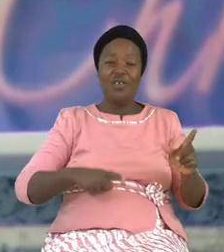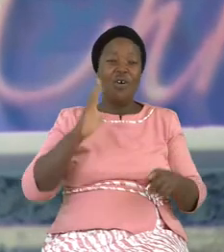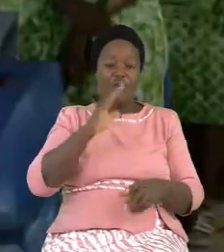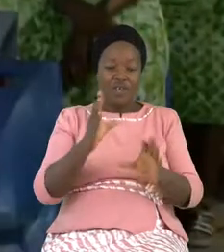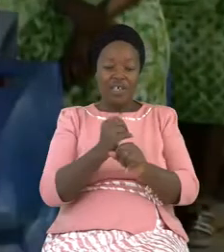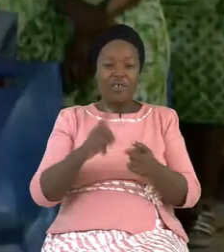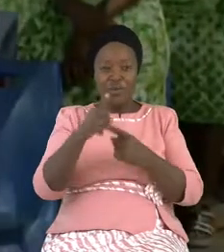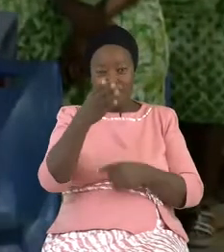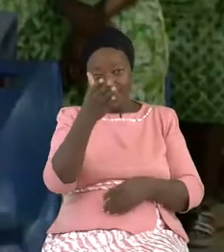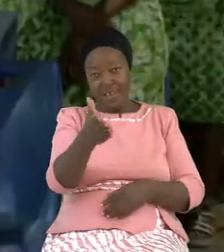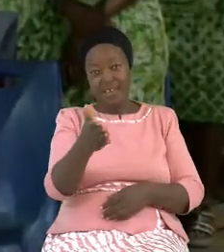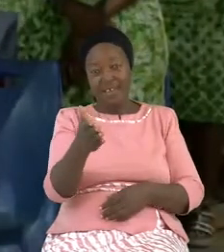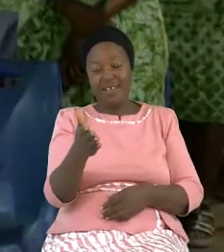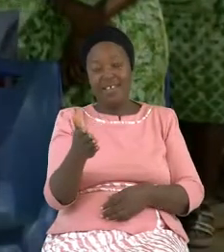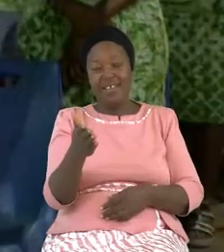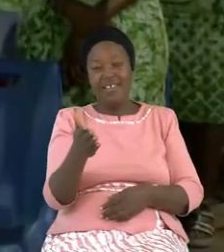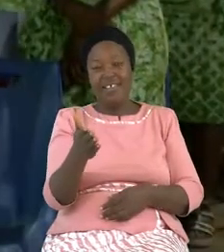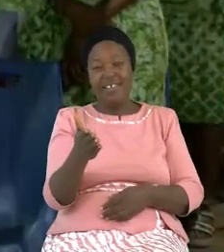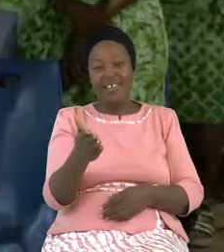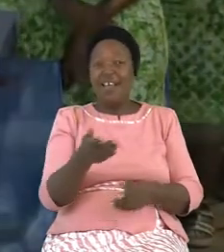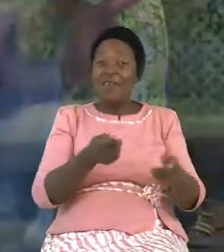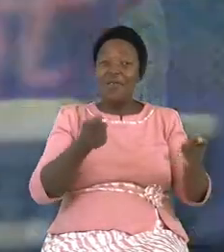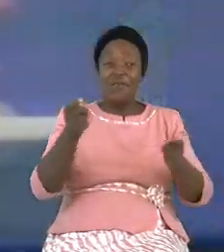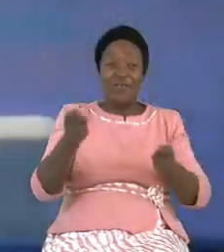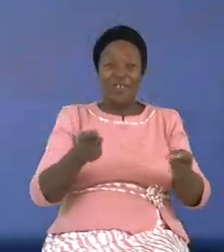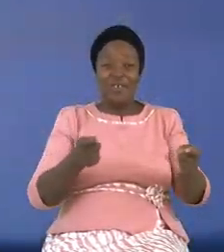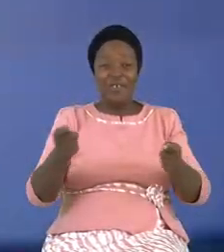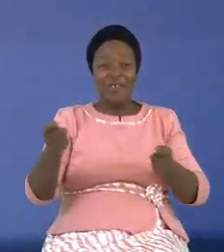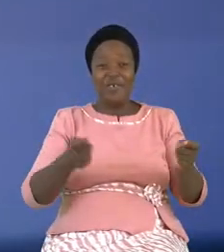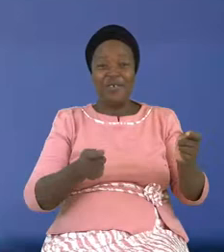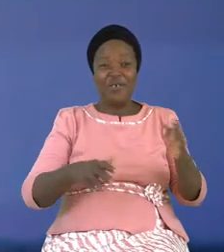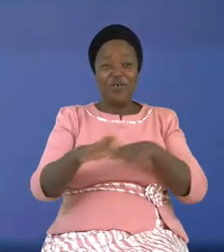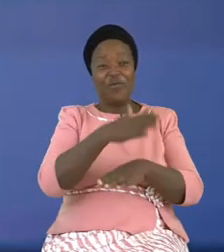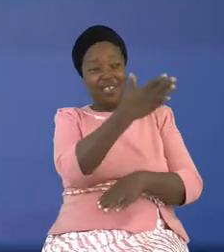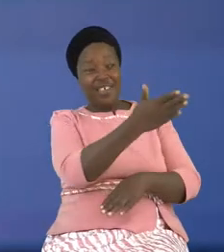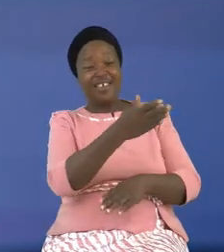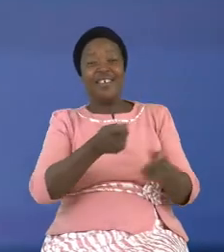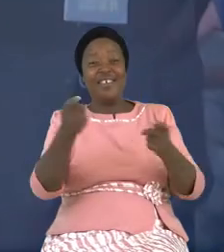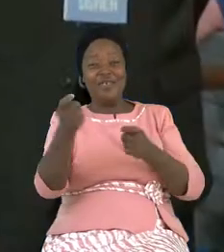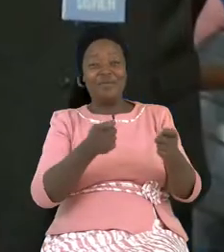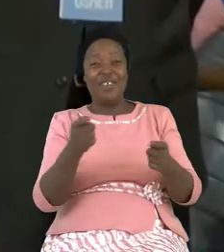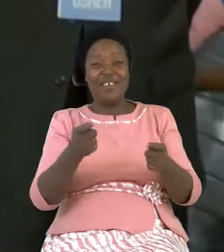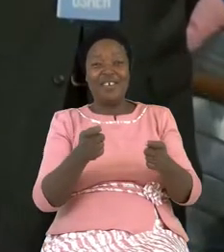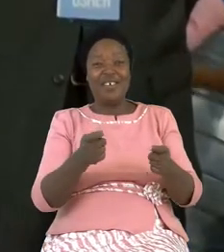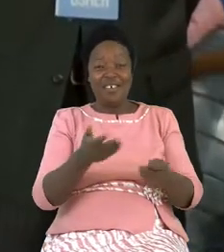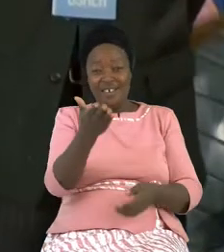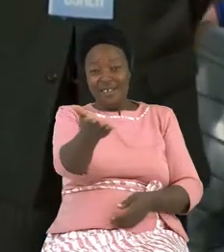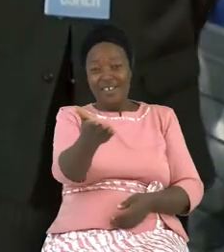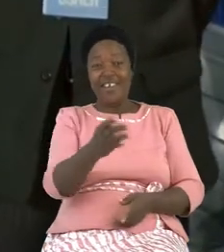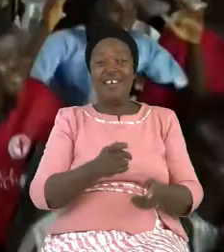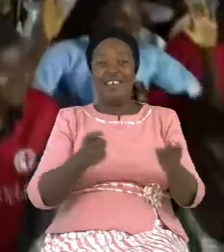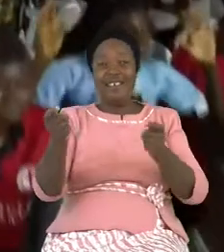right there. Dominion. Over there, dominion. Here,